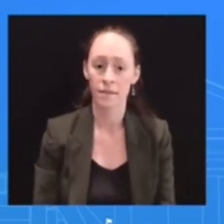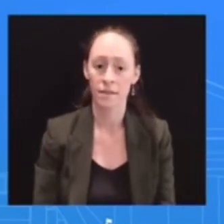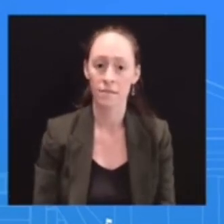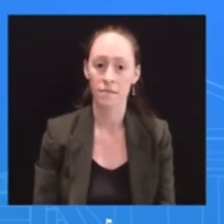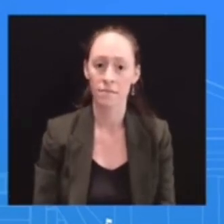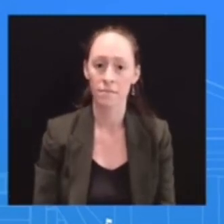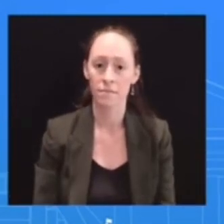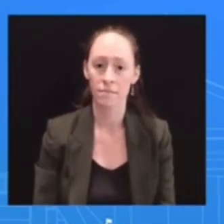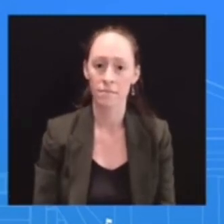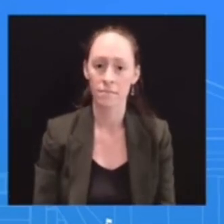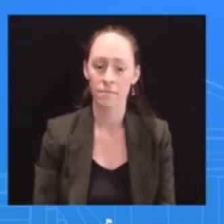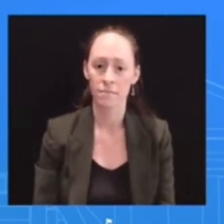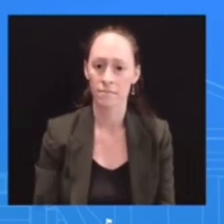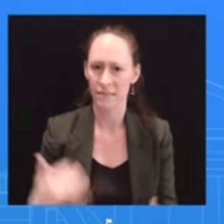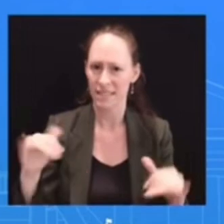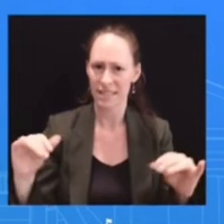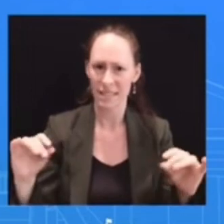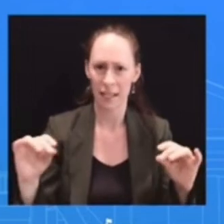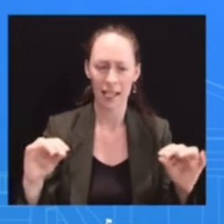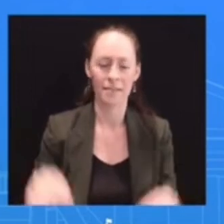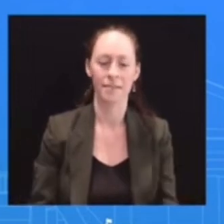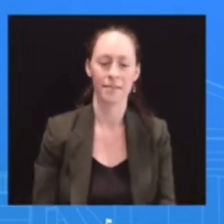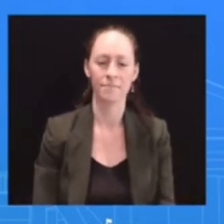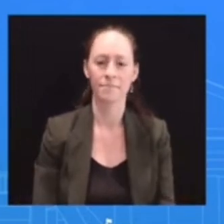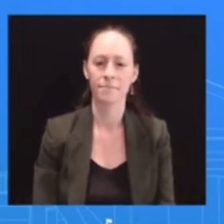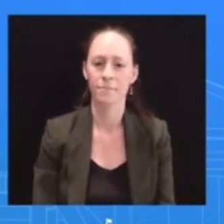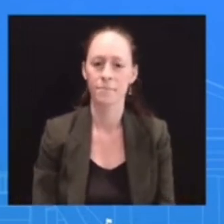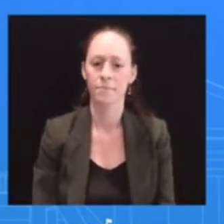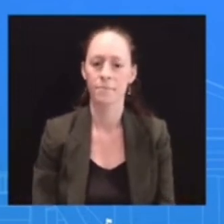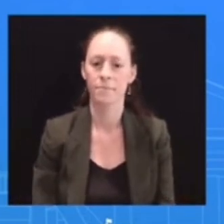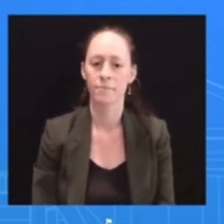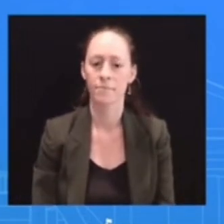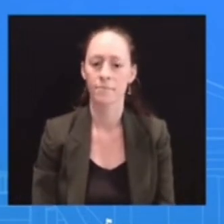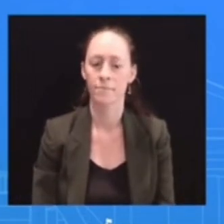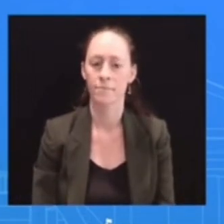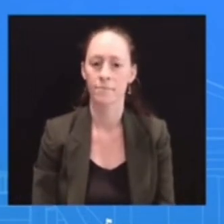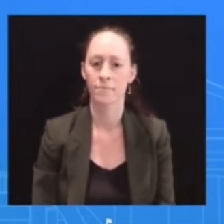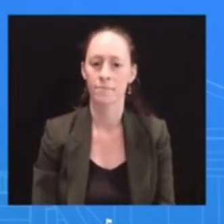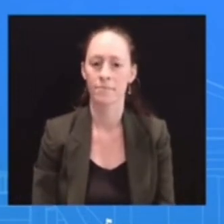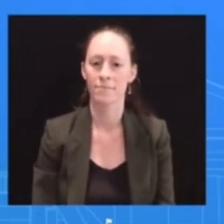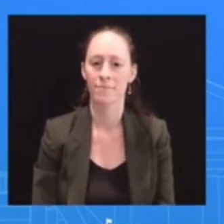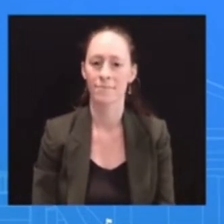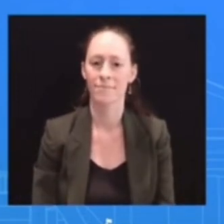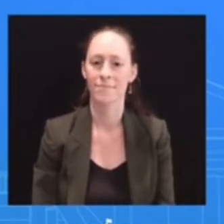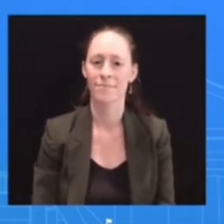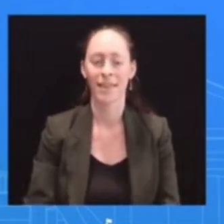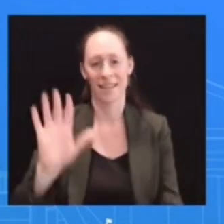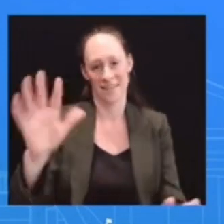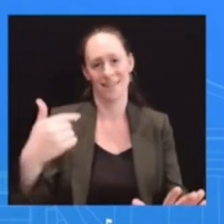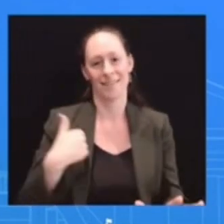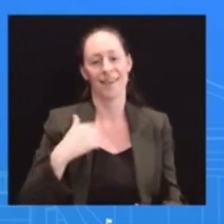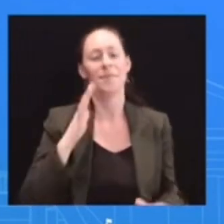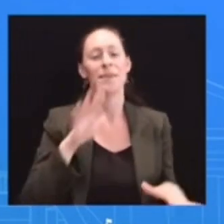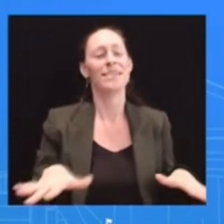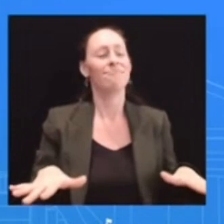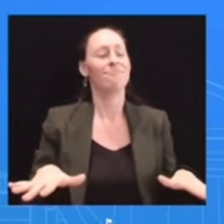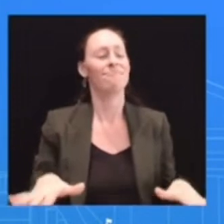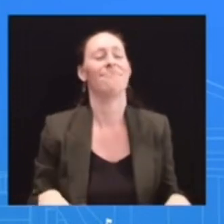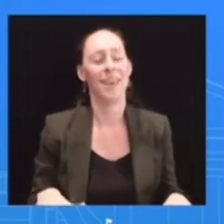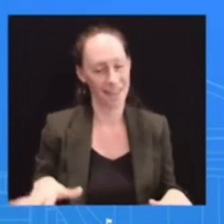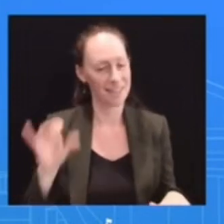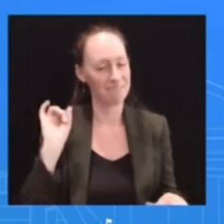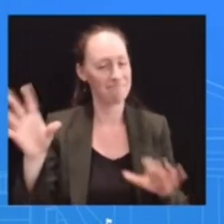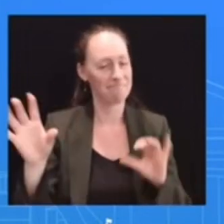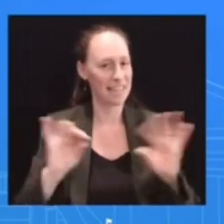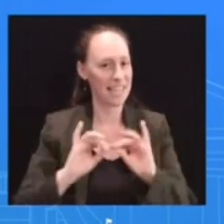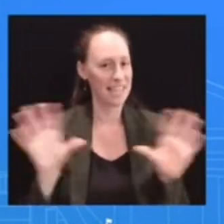Okay, gotcha. I'll try to project. We'll do our best. I've had my grandkids for the last